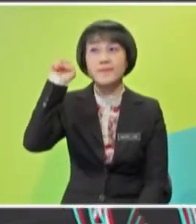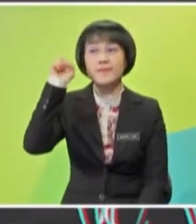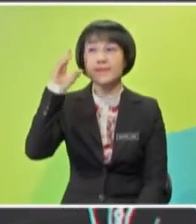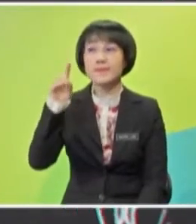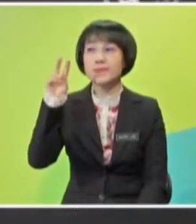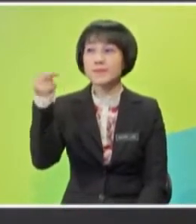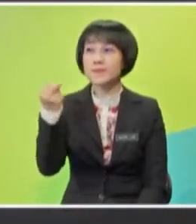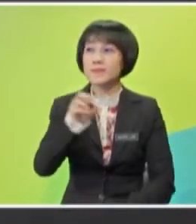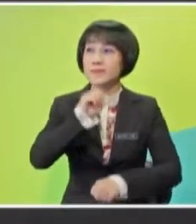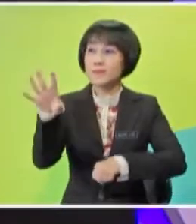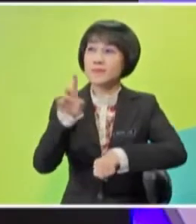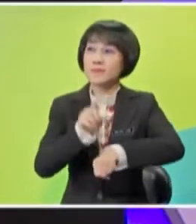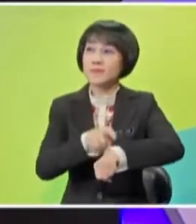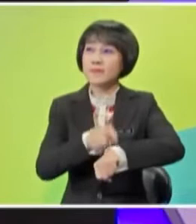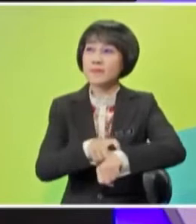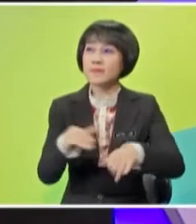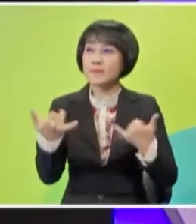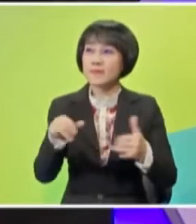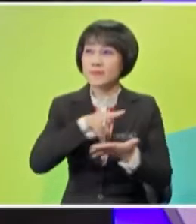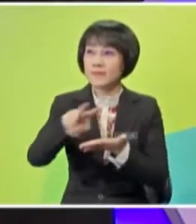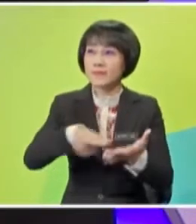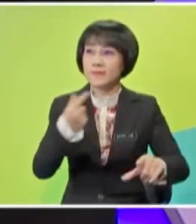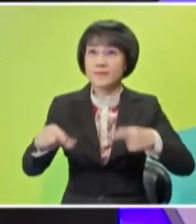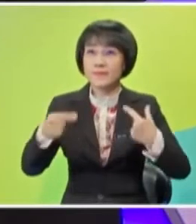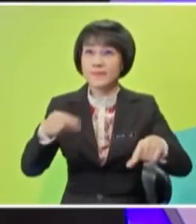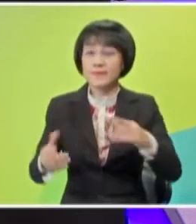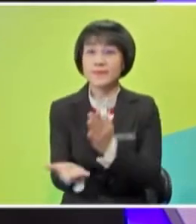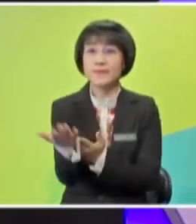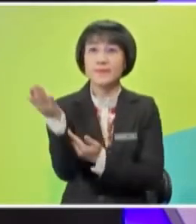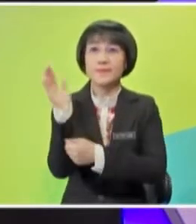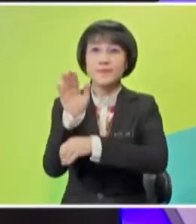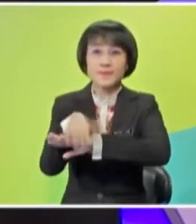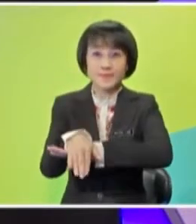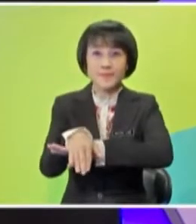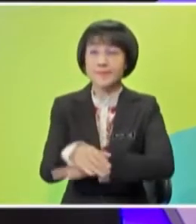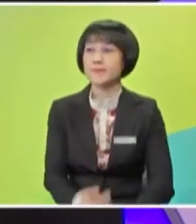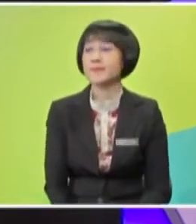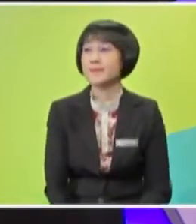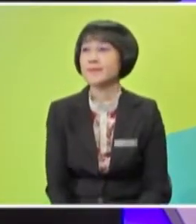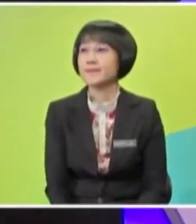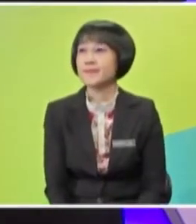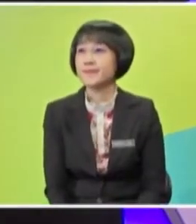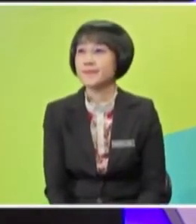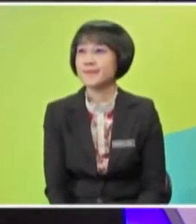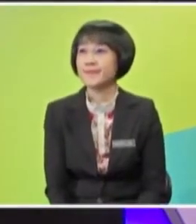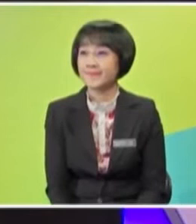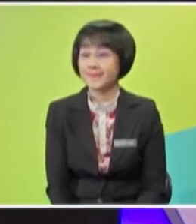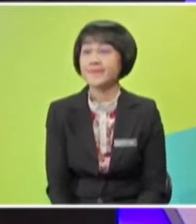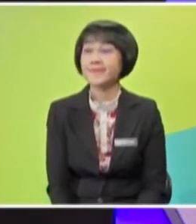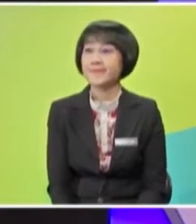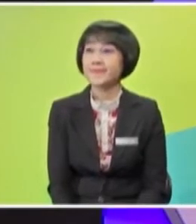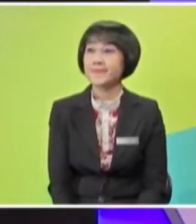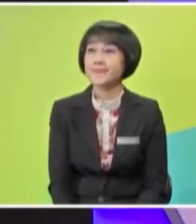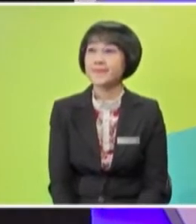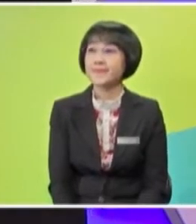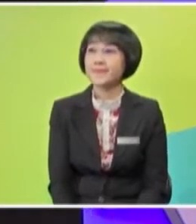day. Yeah. When we look at the statement as well, right, Sean? Yep. Because you have like the general knowledge first, right? Correct, yeah. Looking at